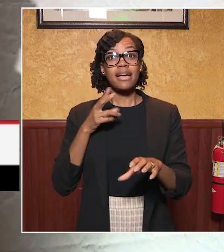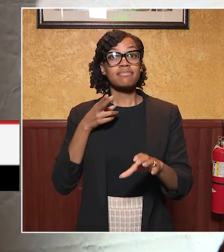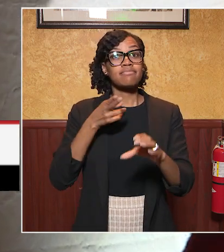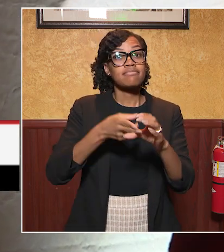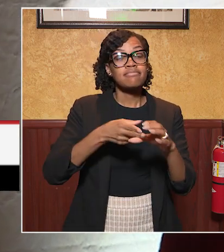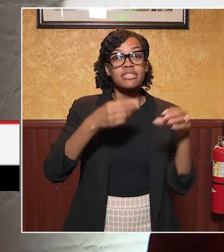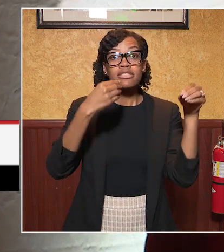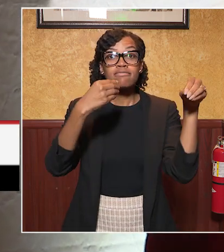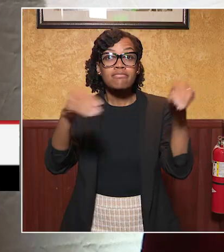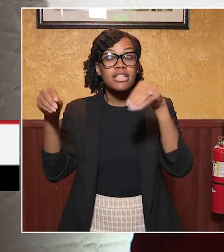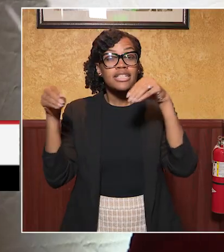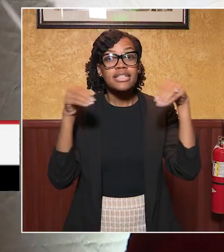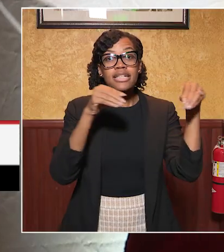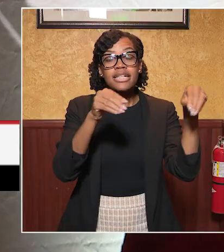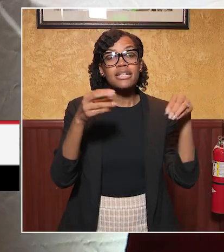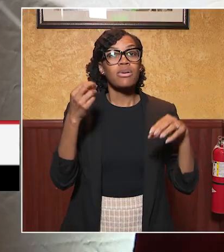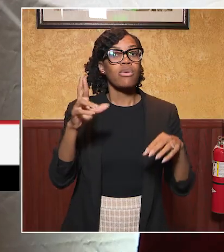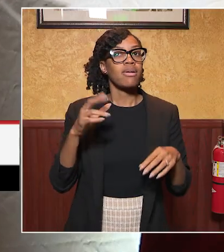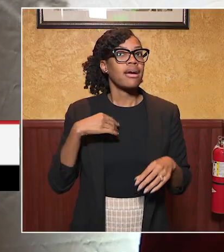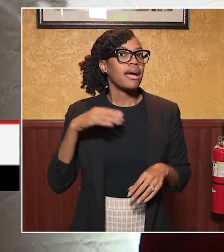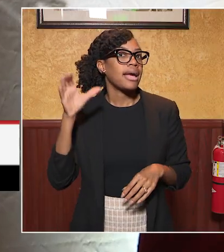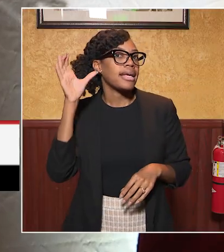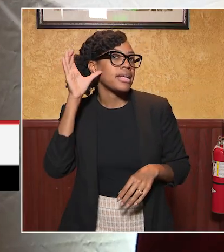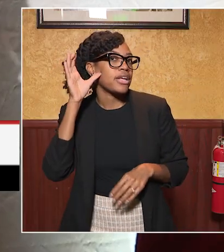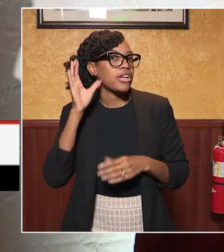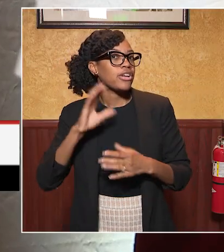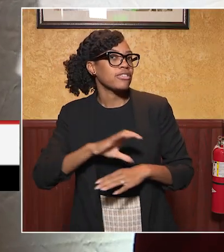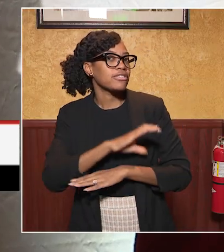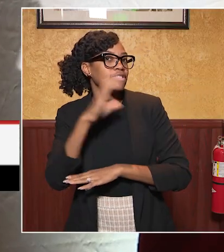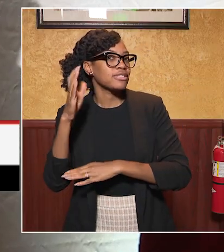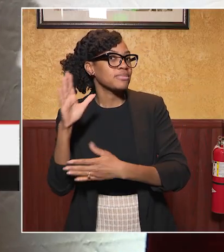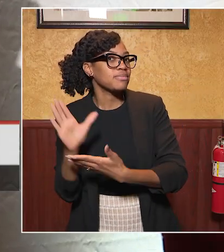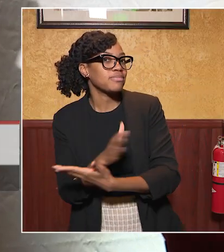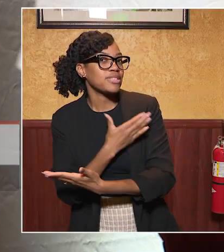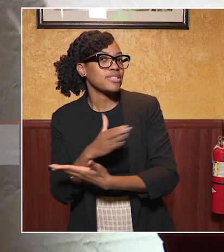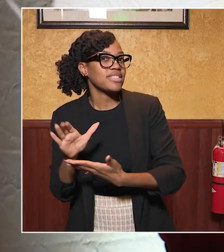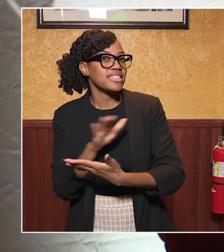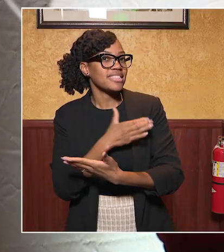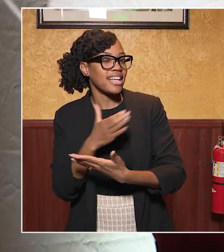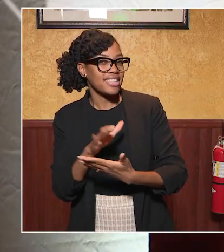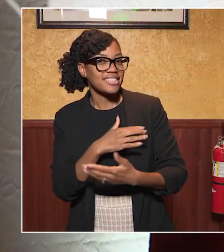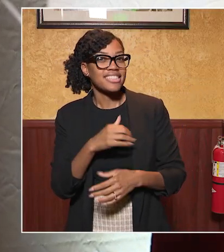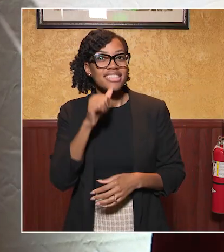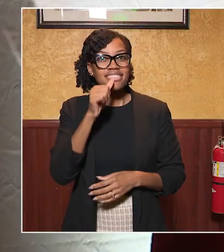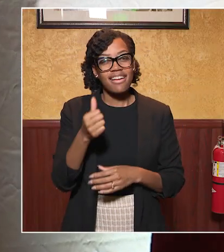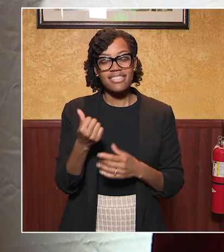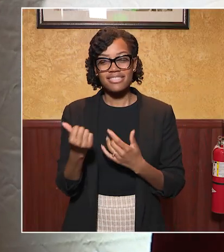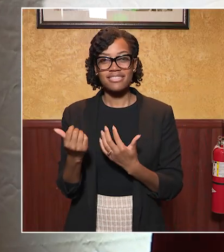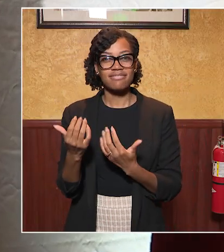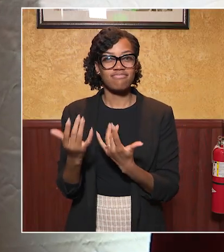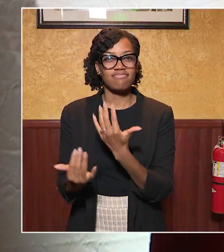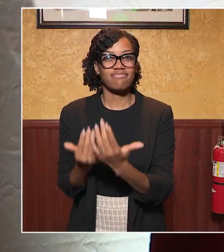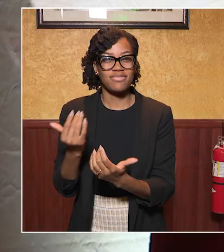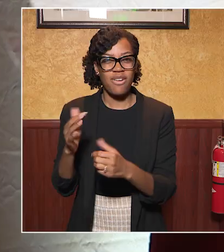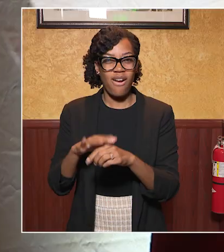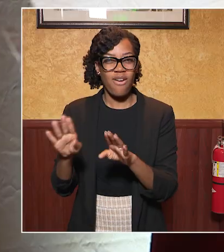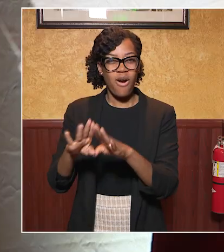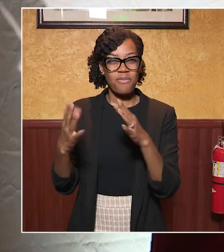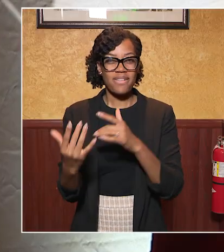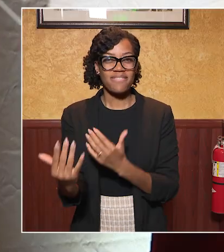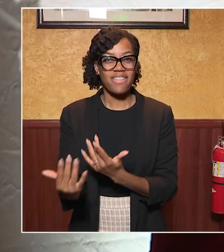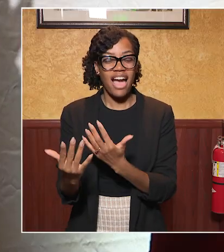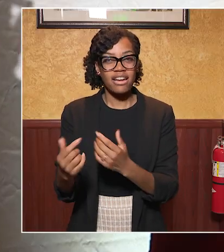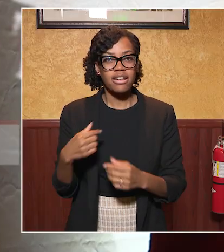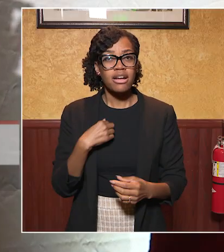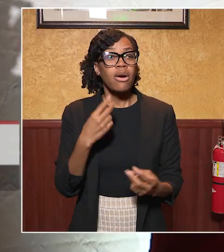or I hear chestnuts roasting on an open fire or I see holiday decorations,